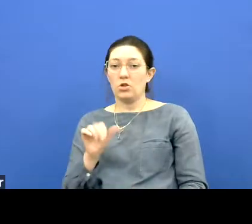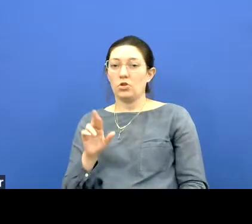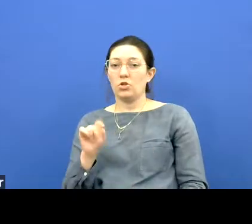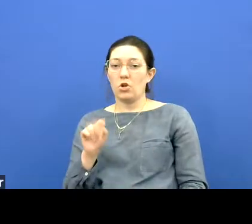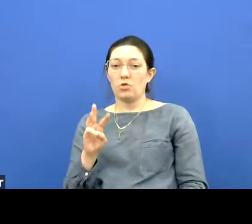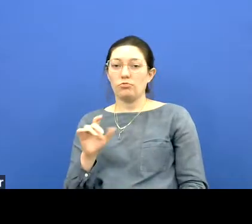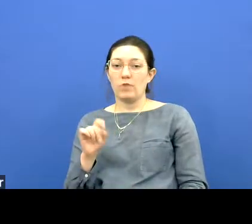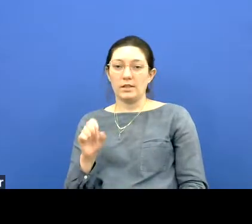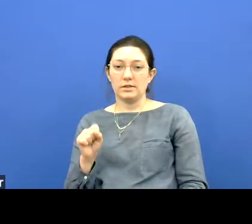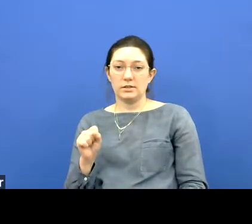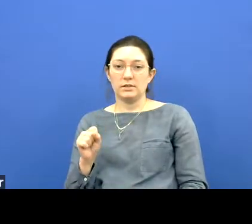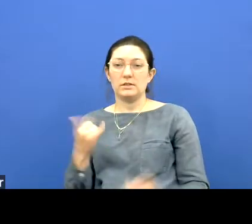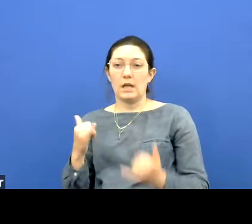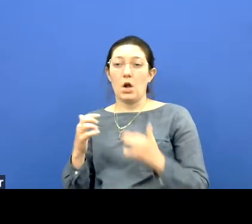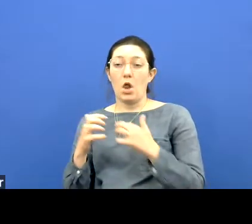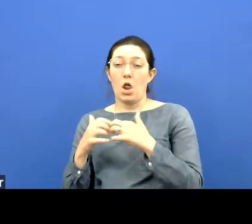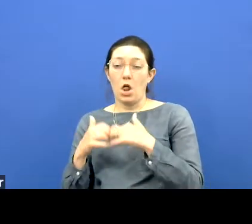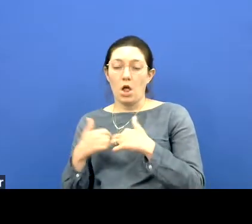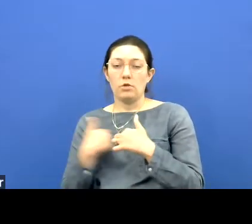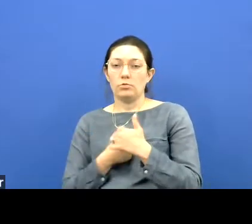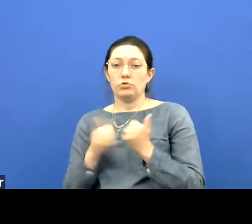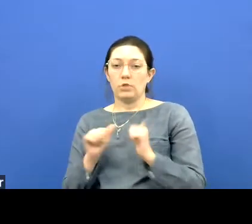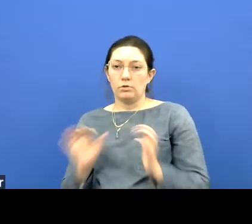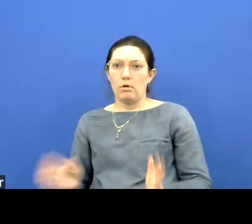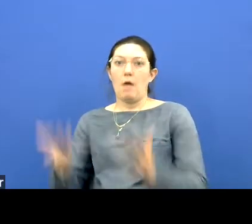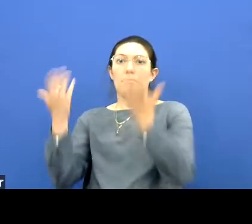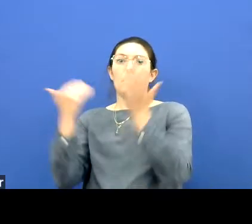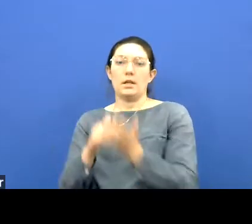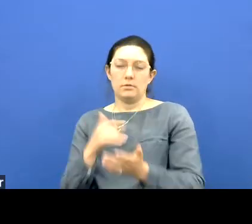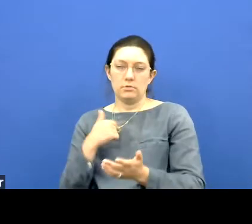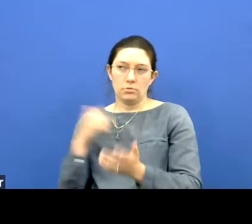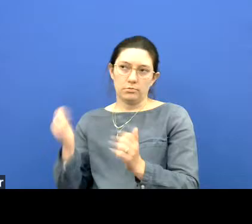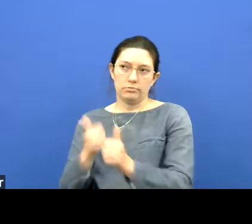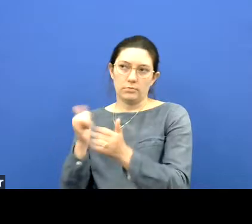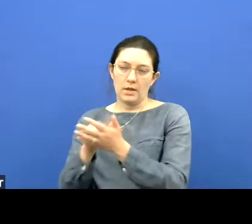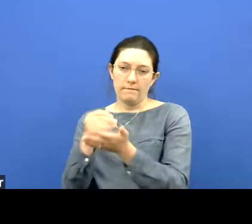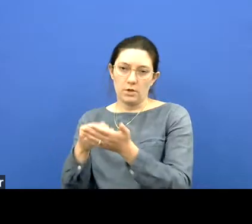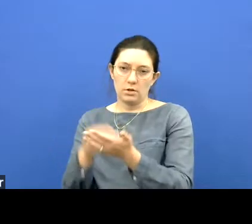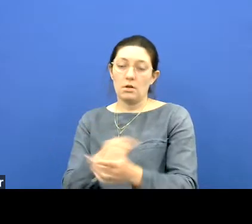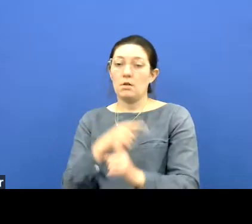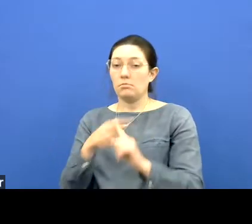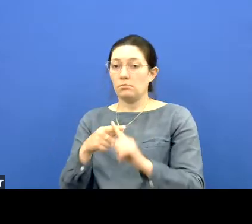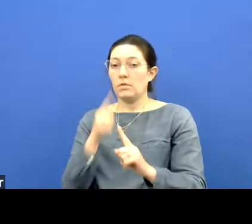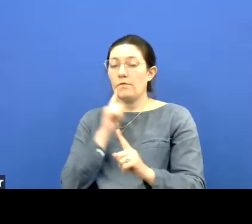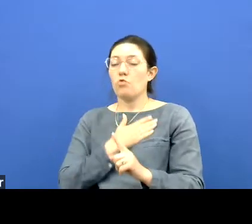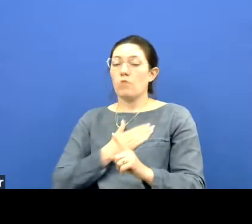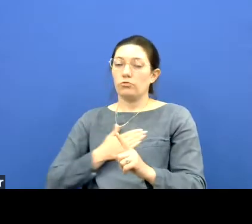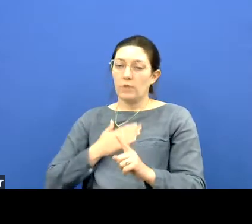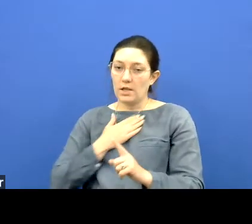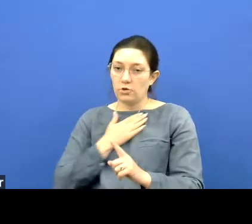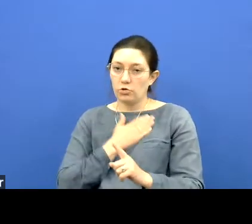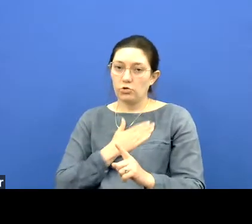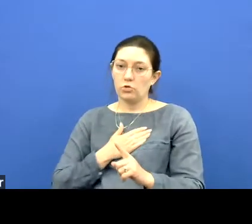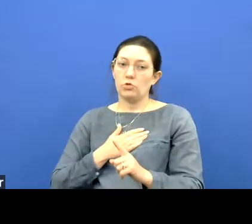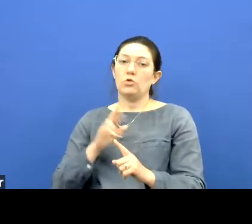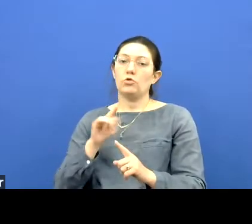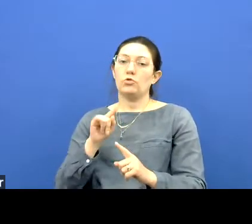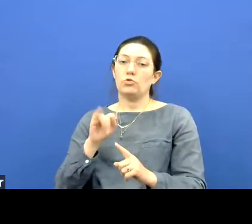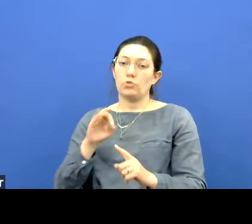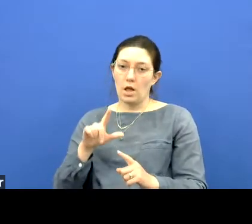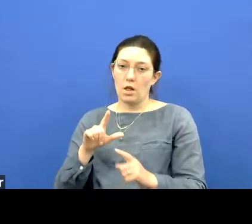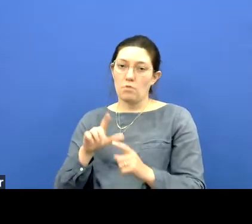We're trying to pull it back out of ruin, so we're going to go after that funding. We're also going for a recreational trail